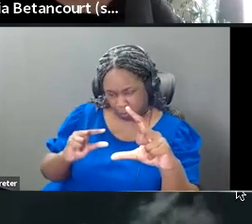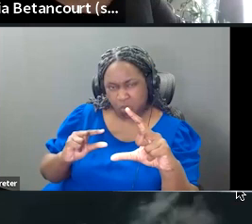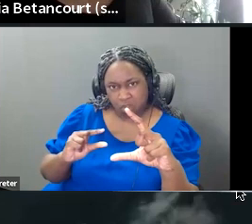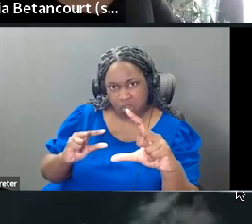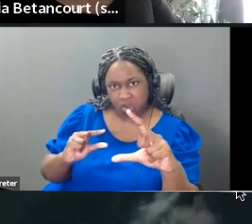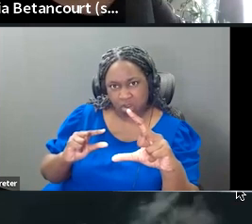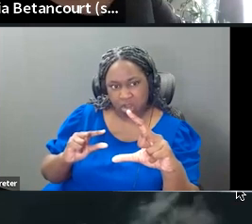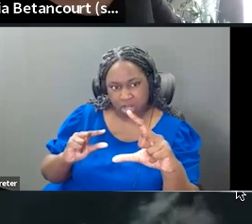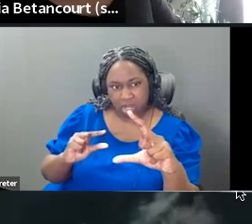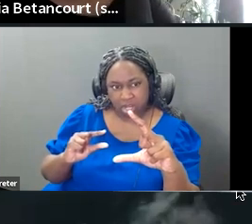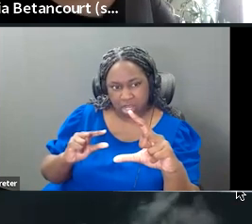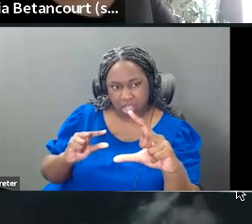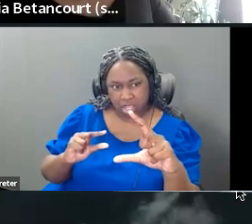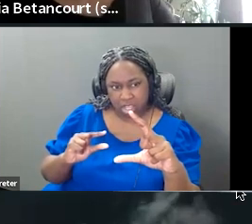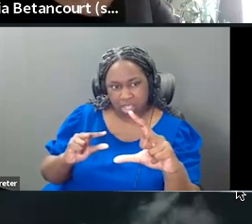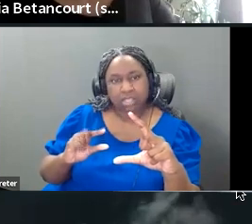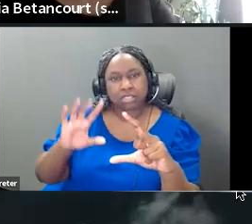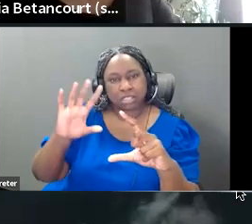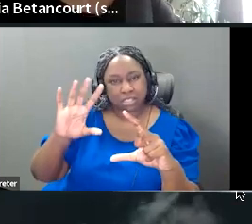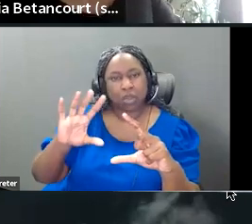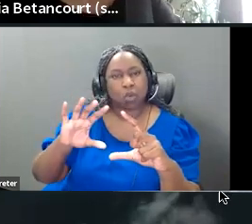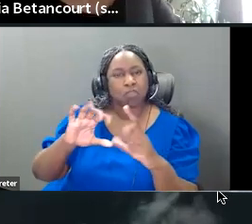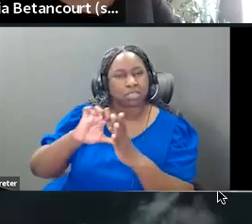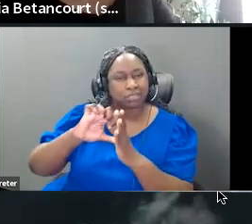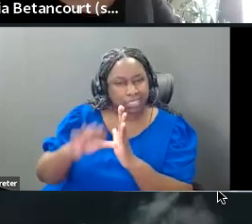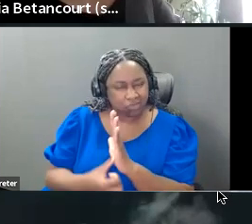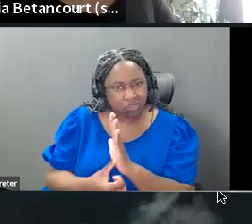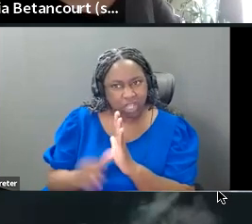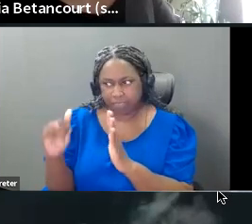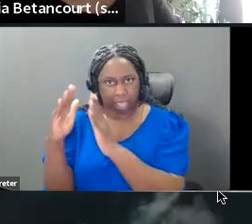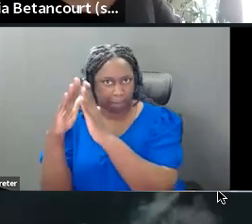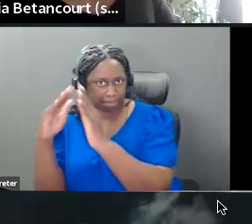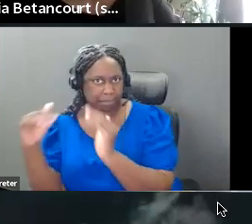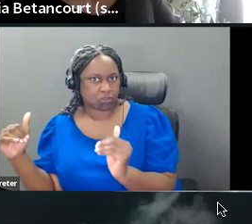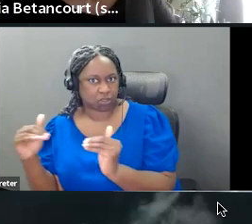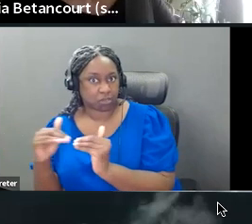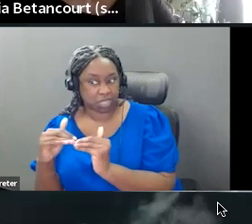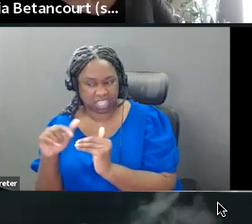really reinforcing that pyramid idea that we're trying to do away with.